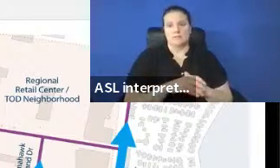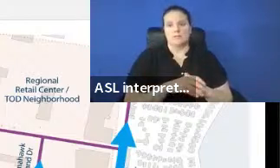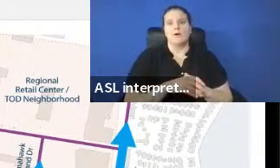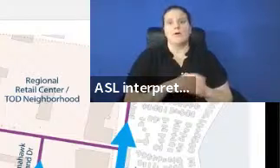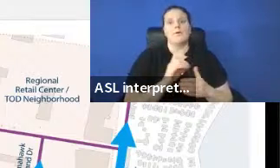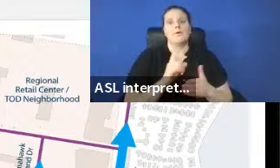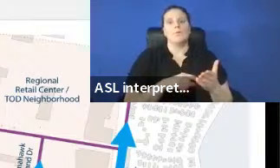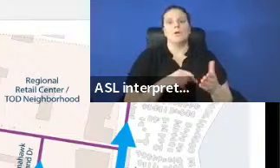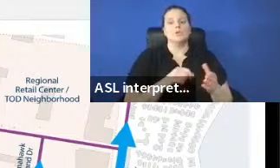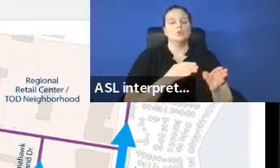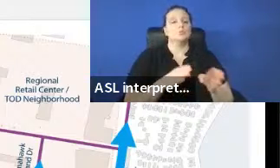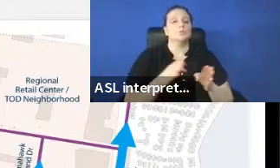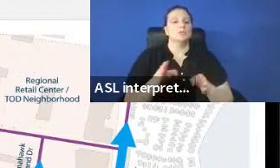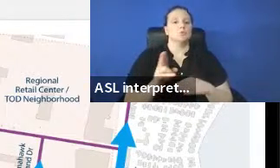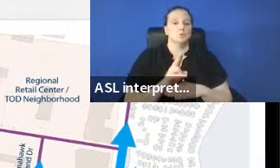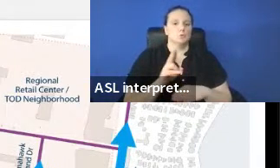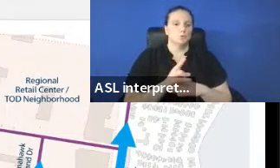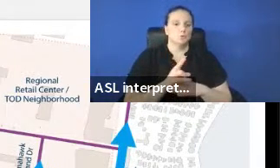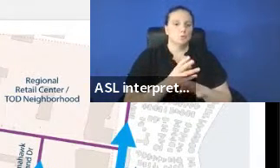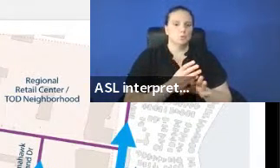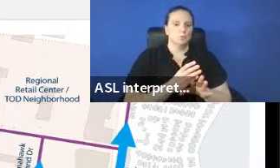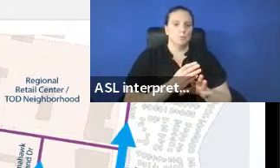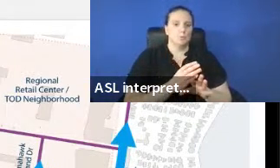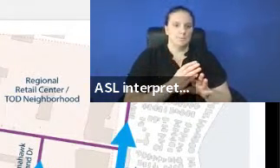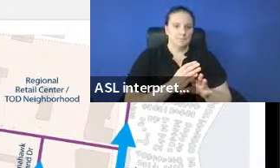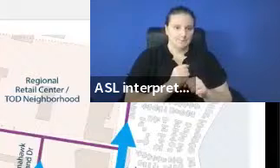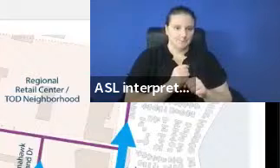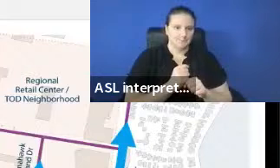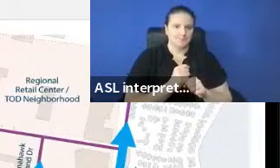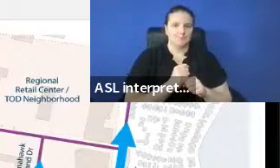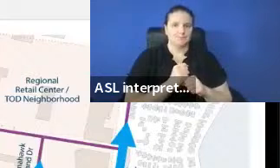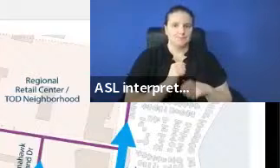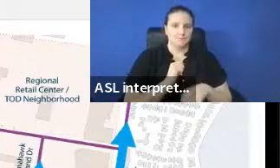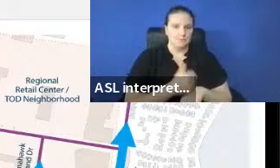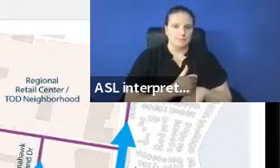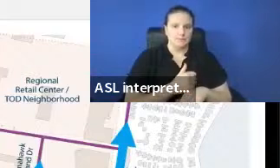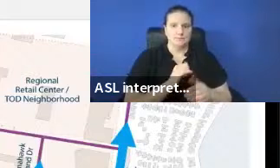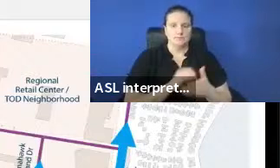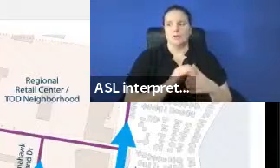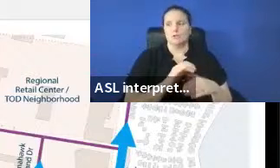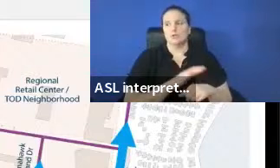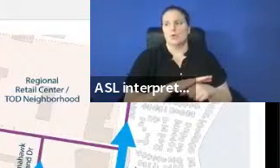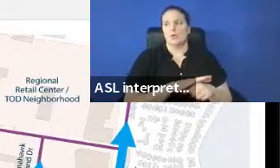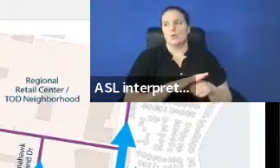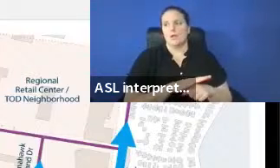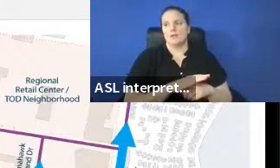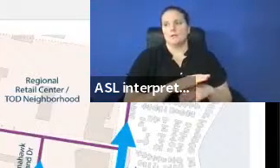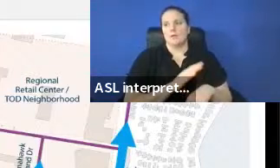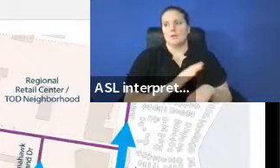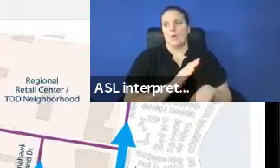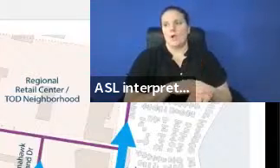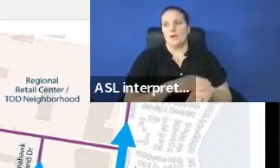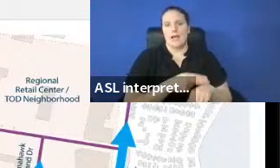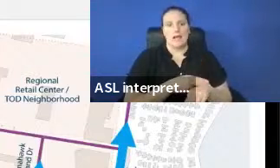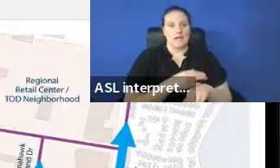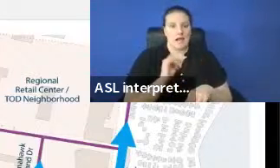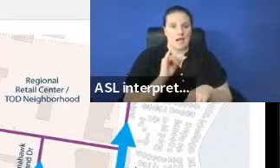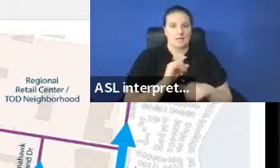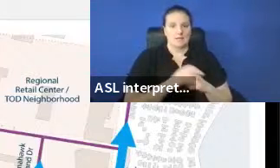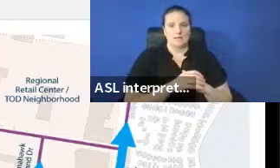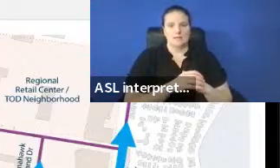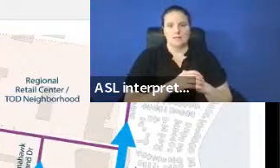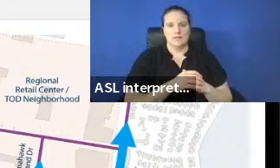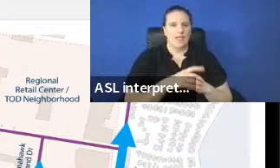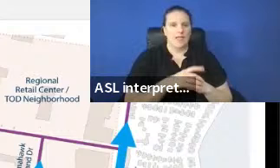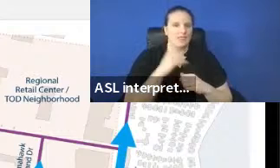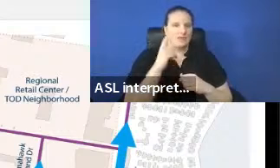would be used to get to the station that would be located on Hayden Island. And I think we probably don't